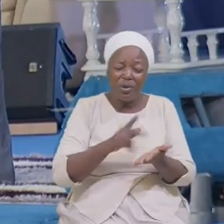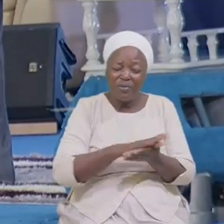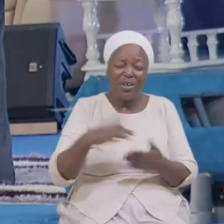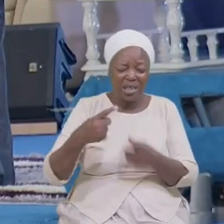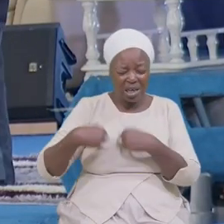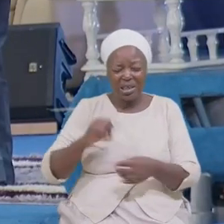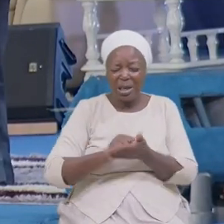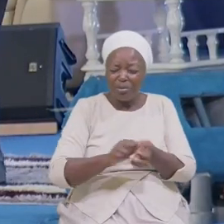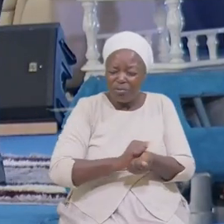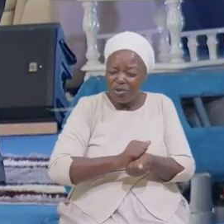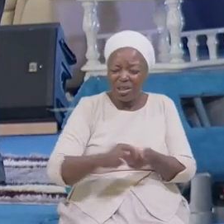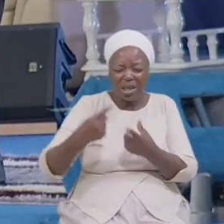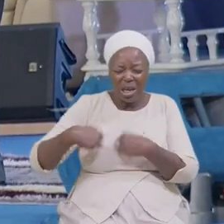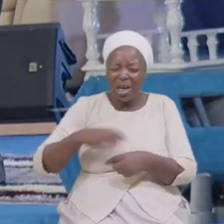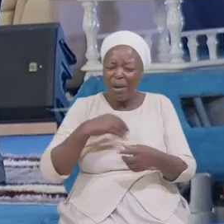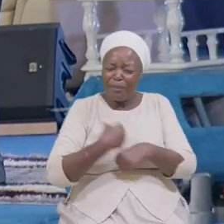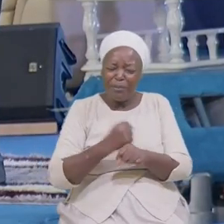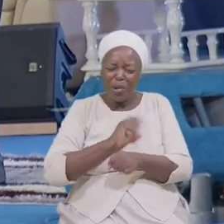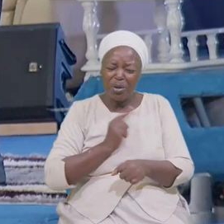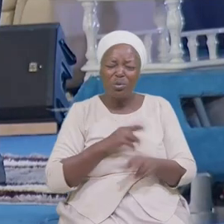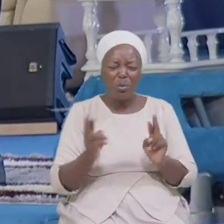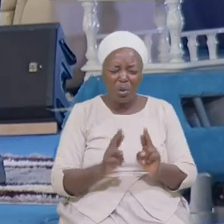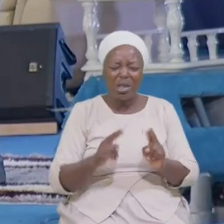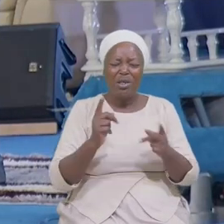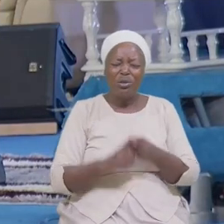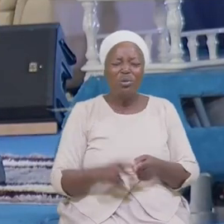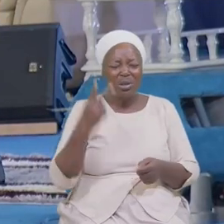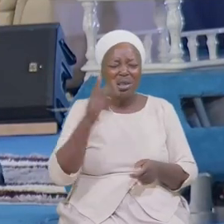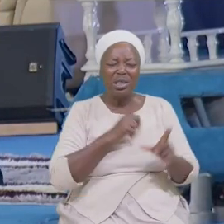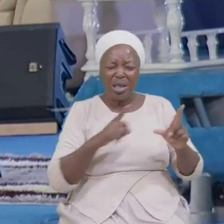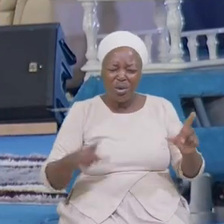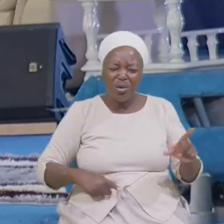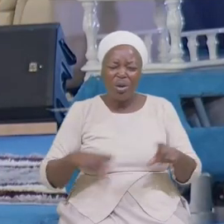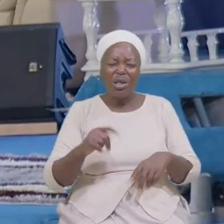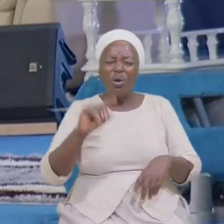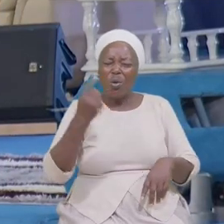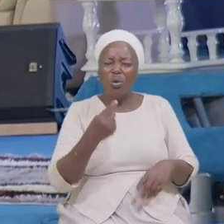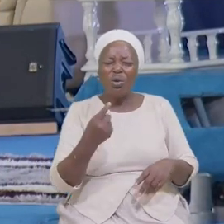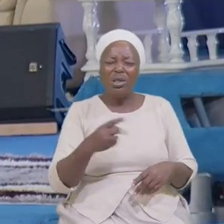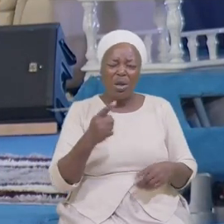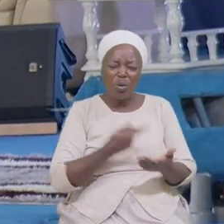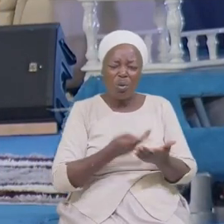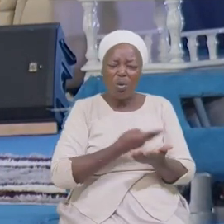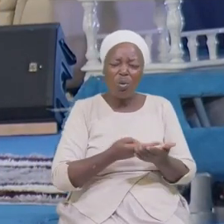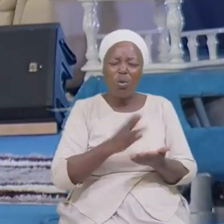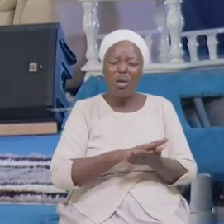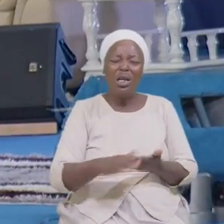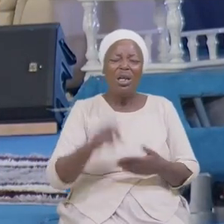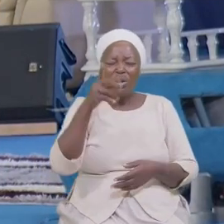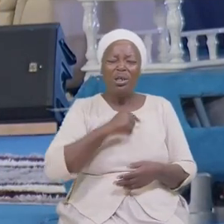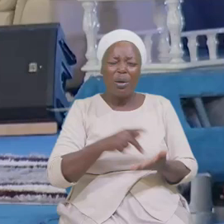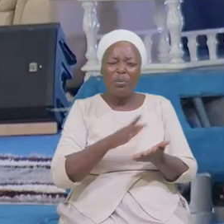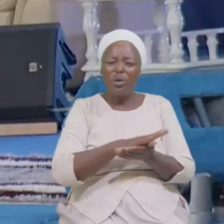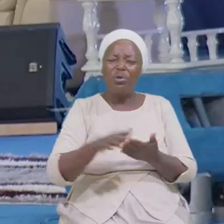the heart, and makes us ready to see the Lord, the holy God, the pure God, the the perfect God on